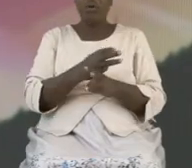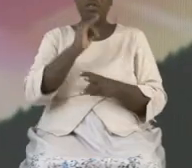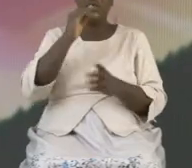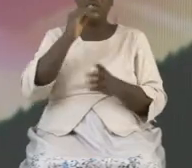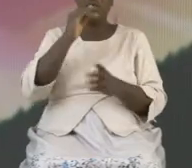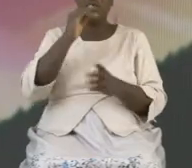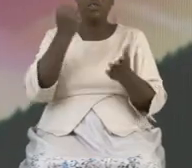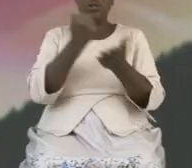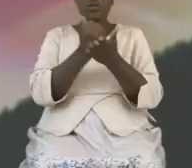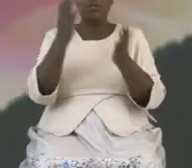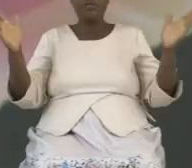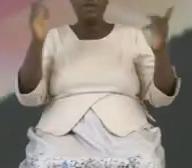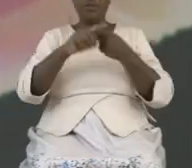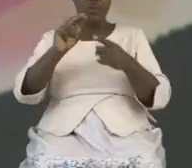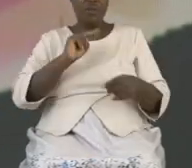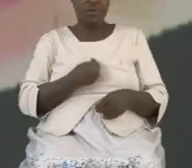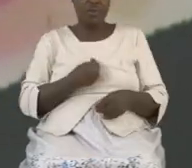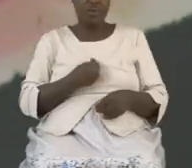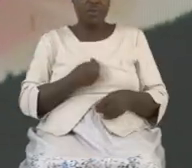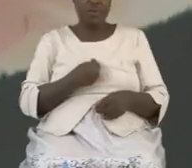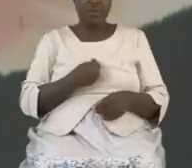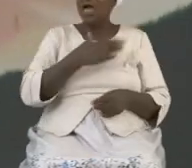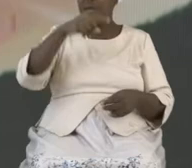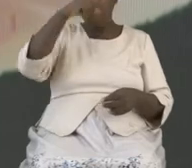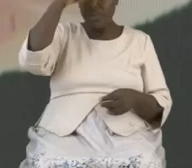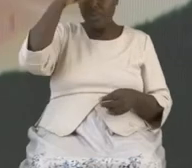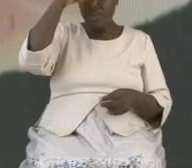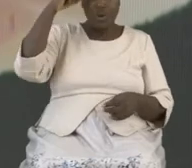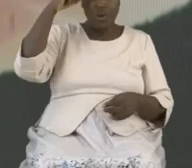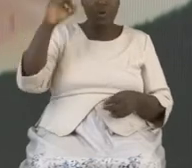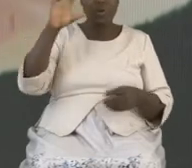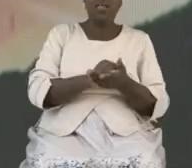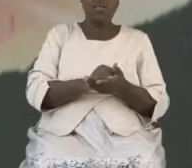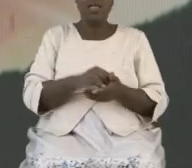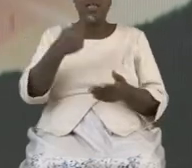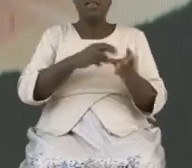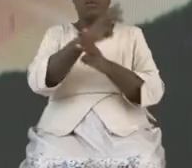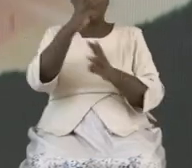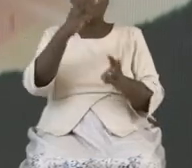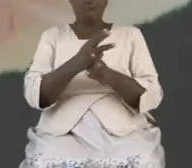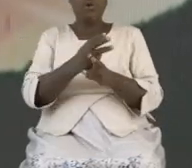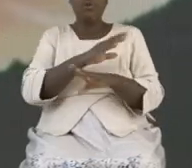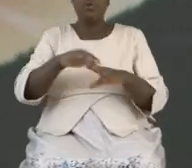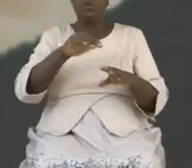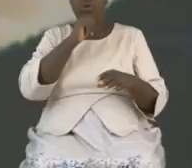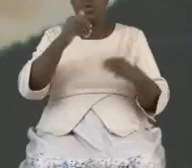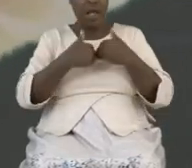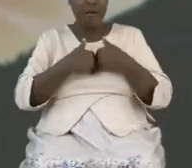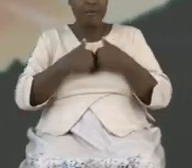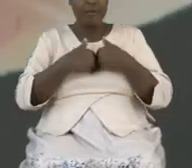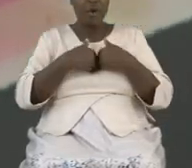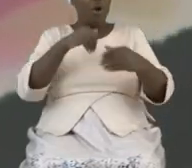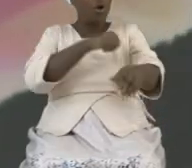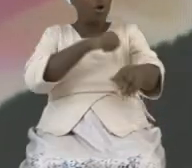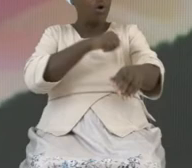unto us. And because of that, the world does not have authority